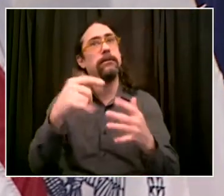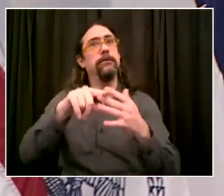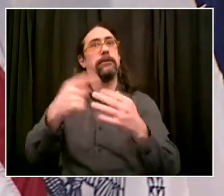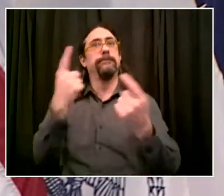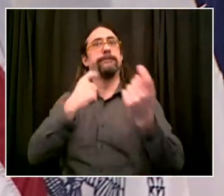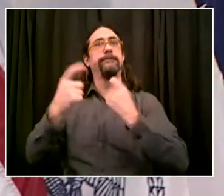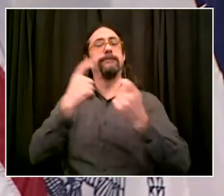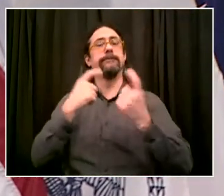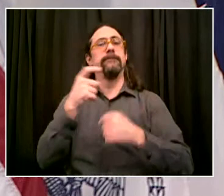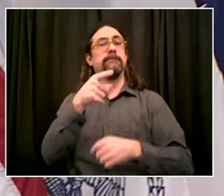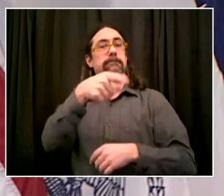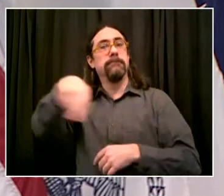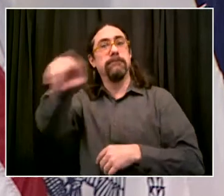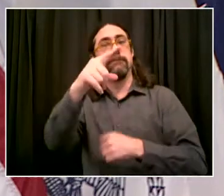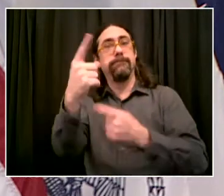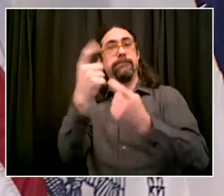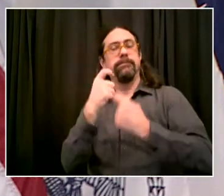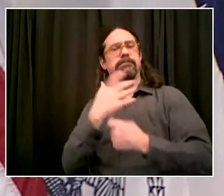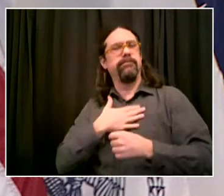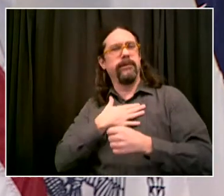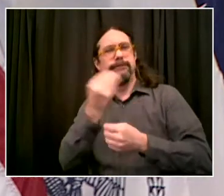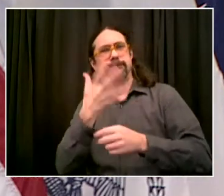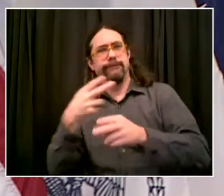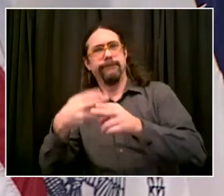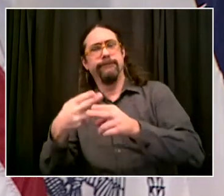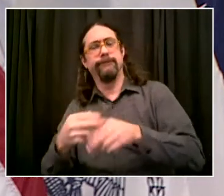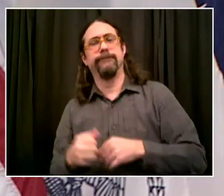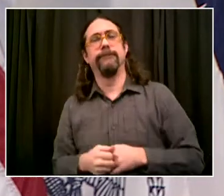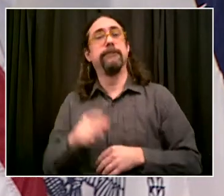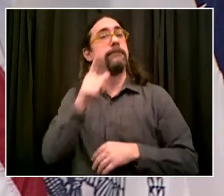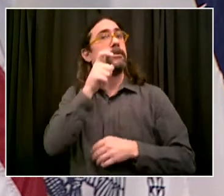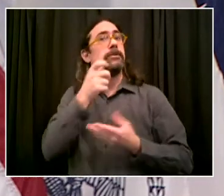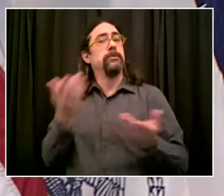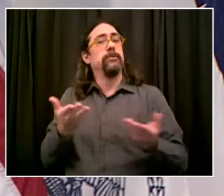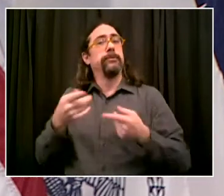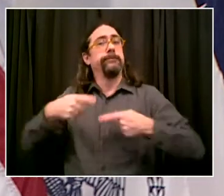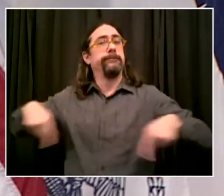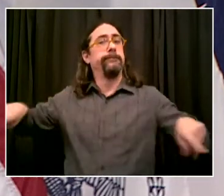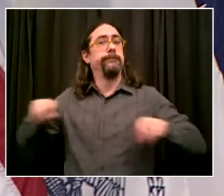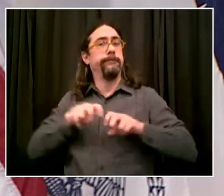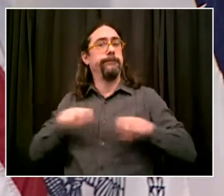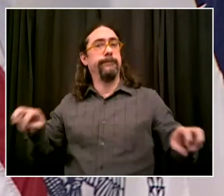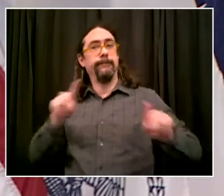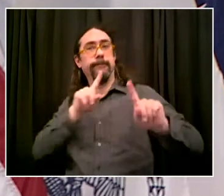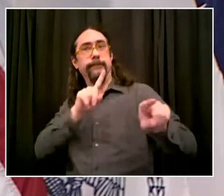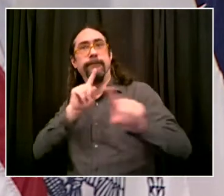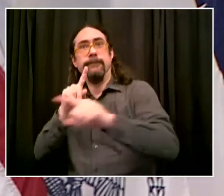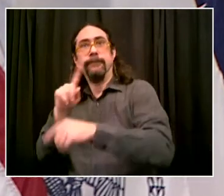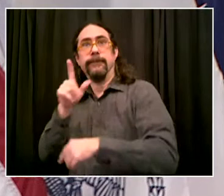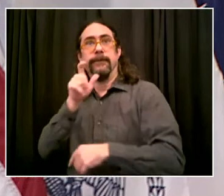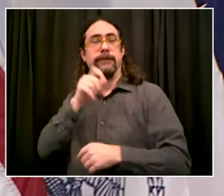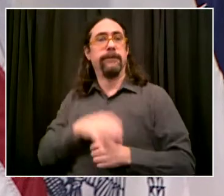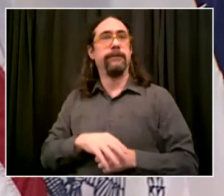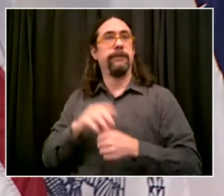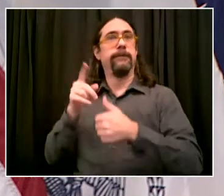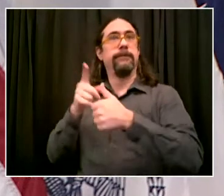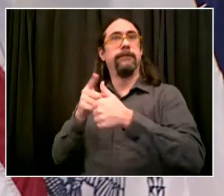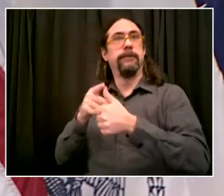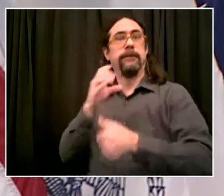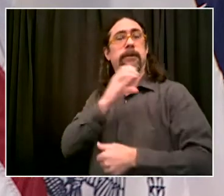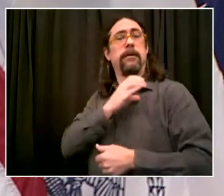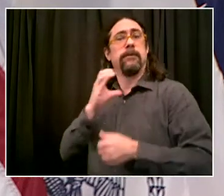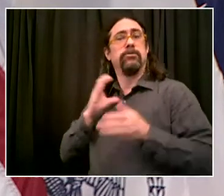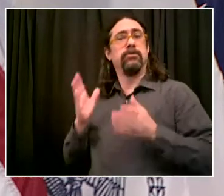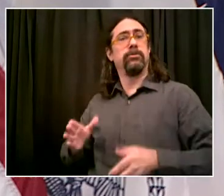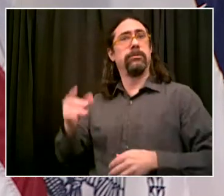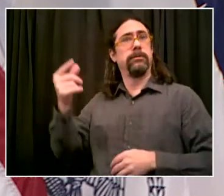each journalist. We'll now begin our Q&A. As a reminder, we're joined today by Commissioner Gutman, by First Deputy Commissioner Forgioni, by